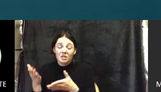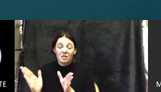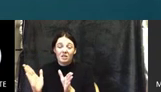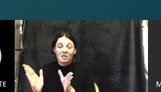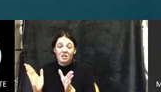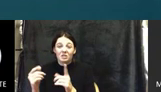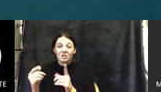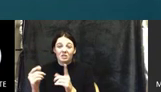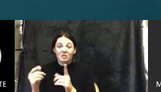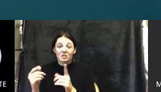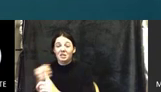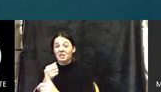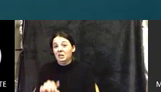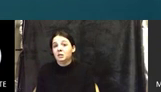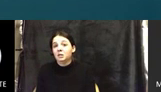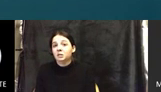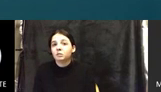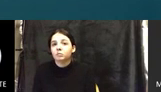do